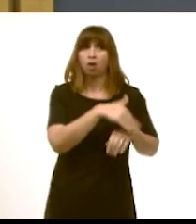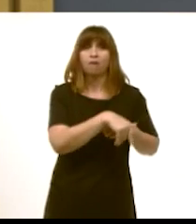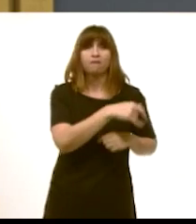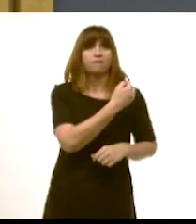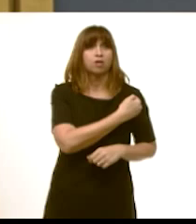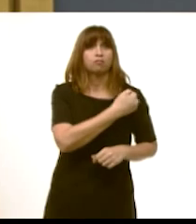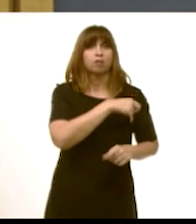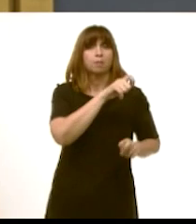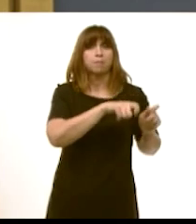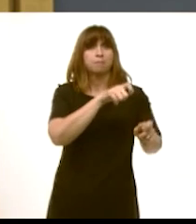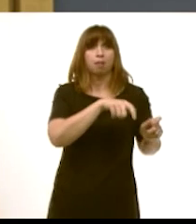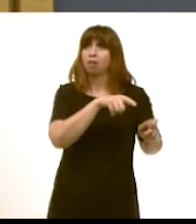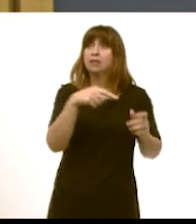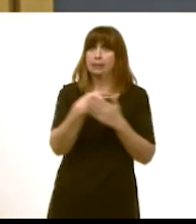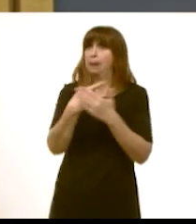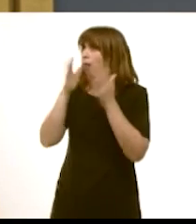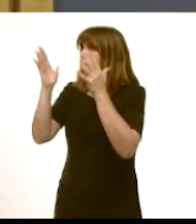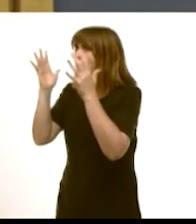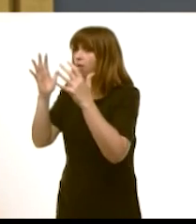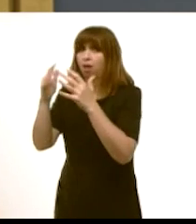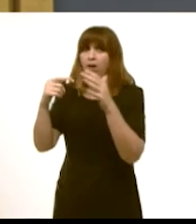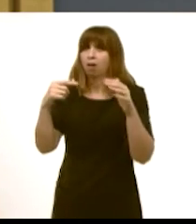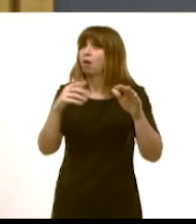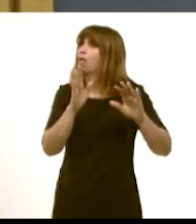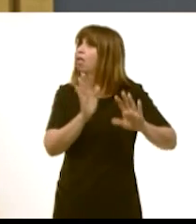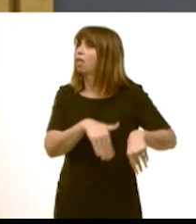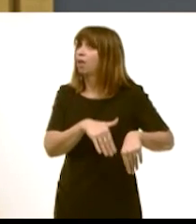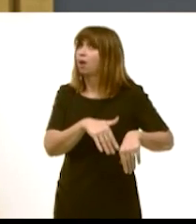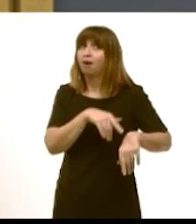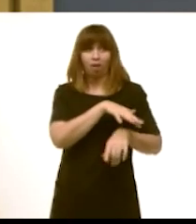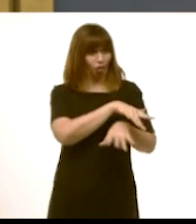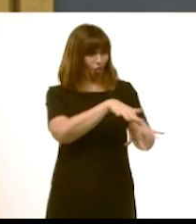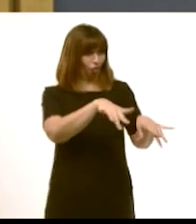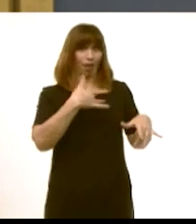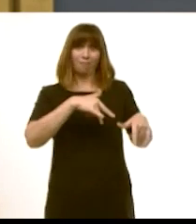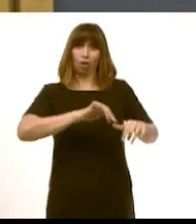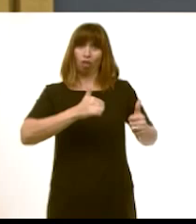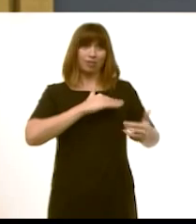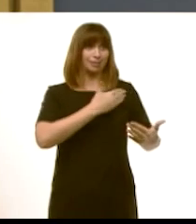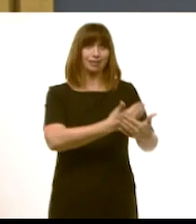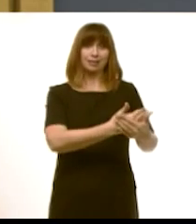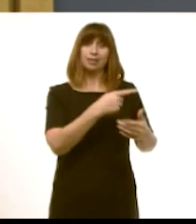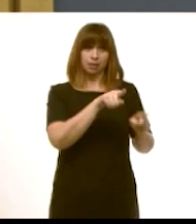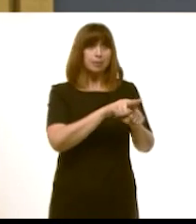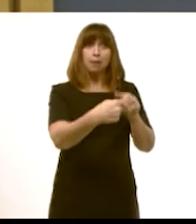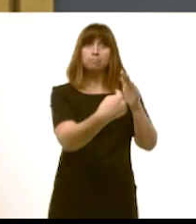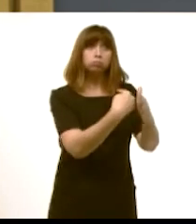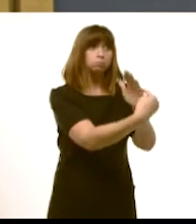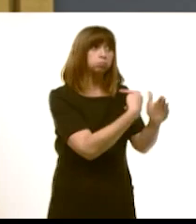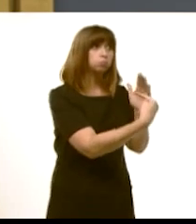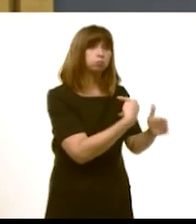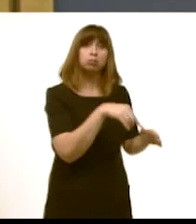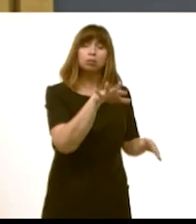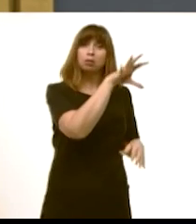Scheme, to the detriment of the needs of existing asylum seekers and refugees in Wales. Does the First Minister